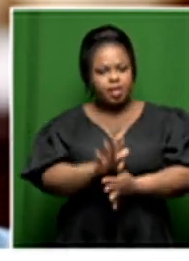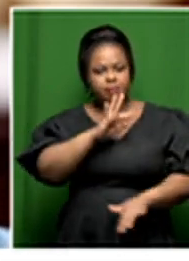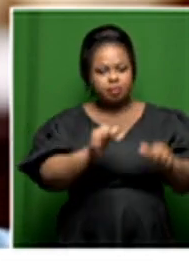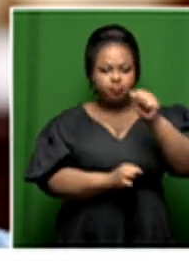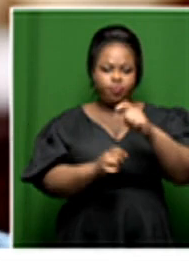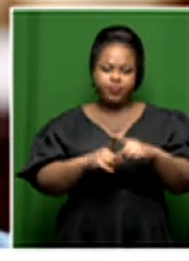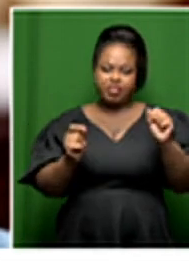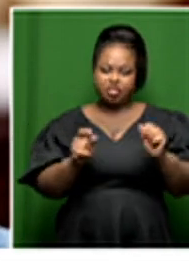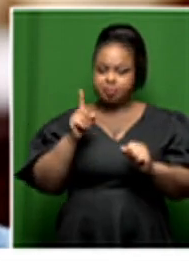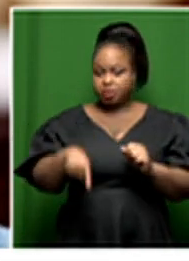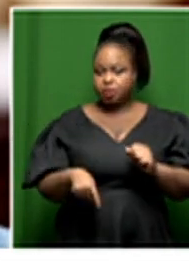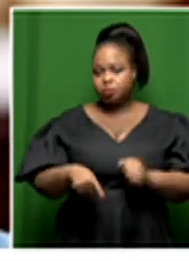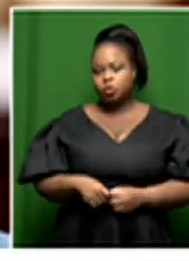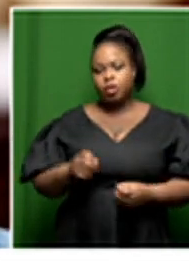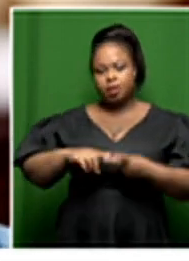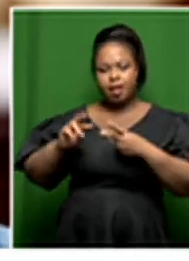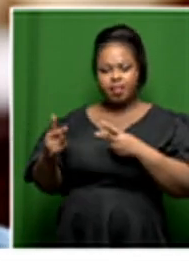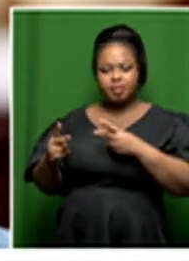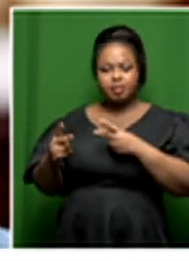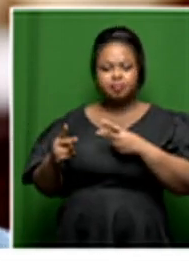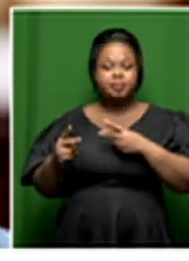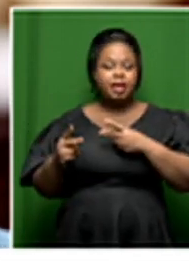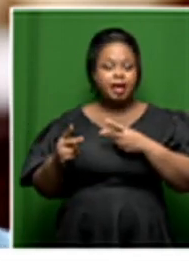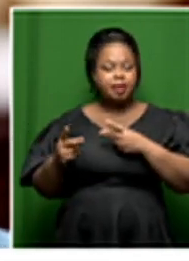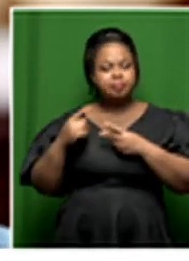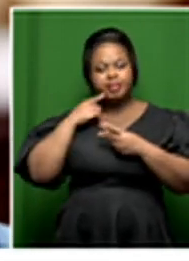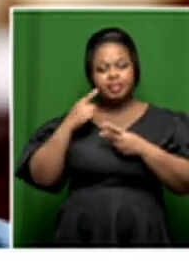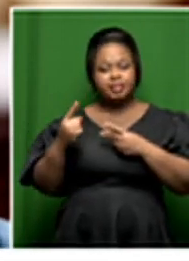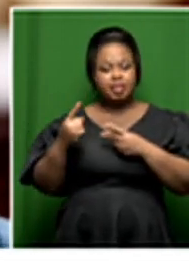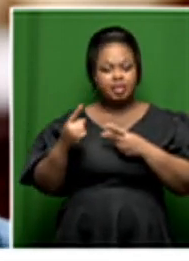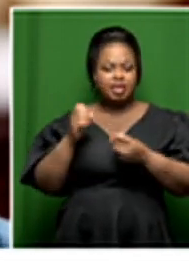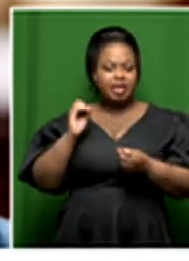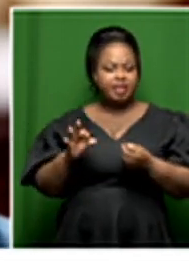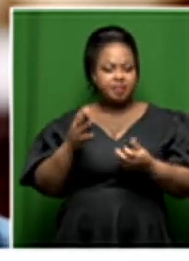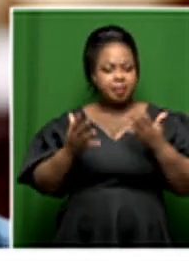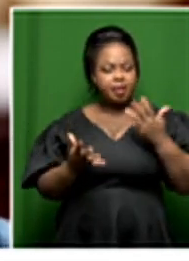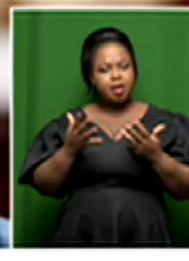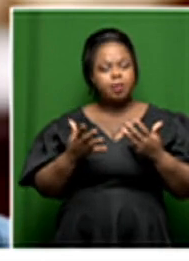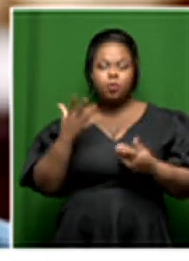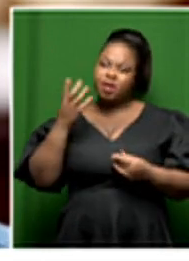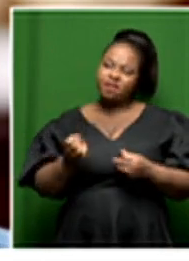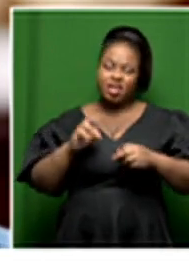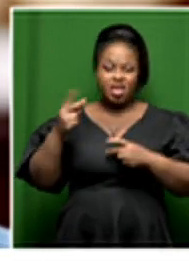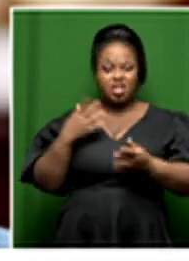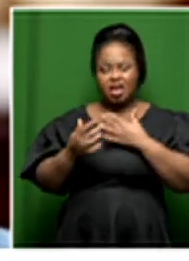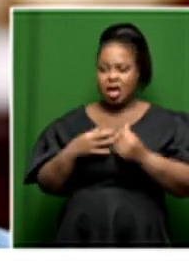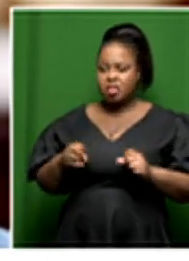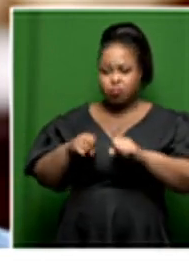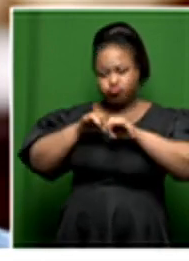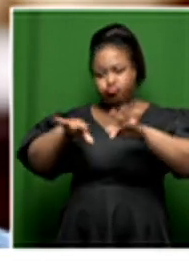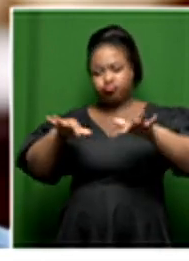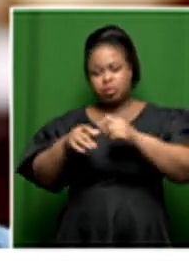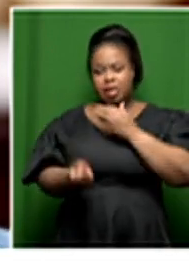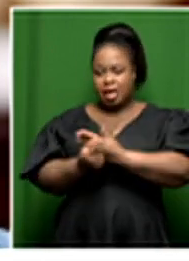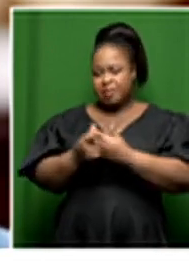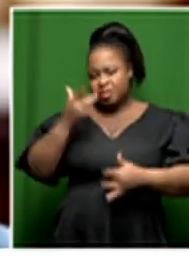the conditions. And some of the others is that we need to, if there are any breakthrough infections or